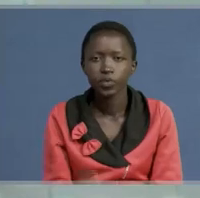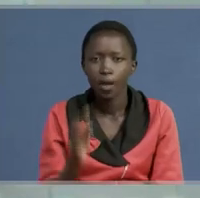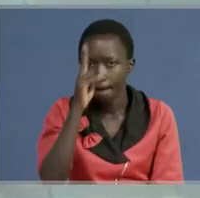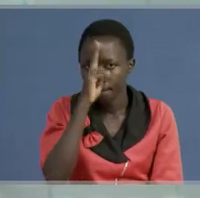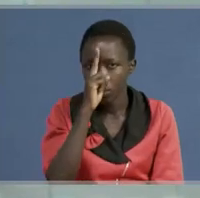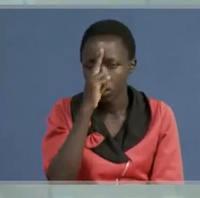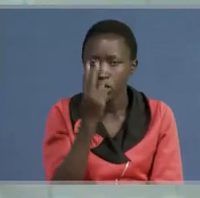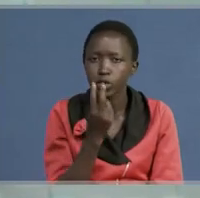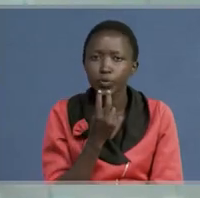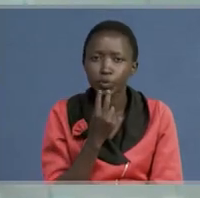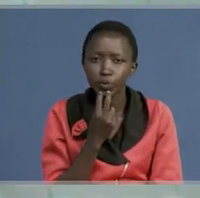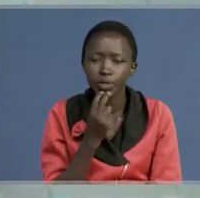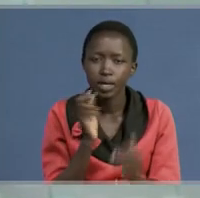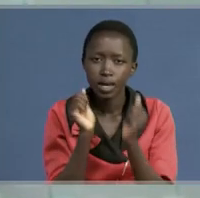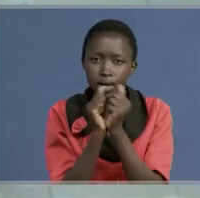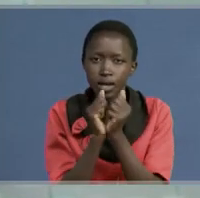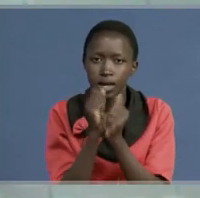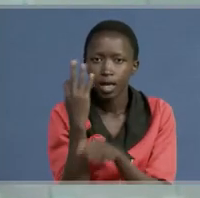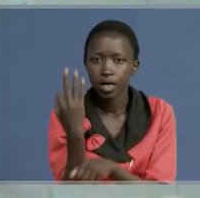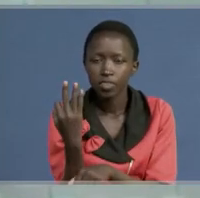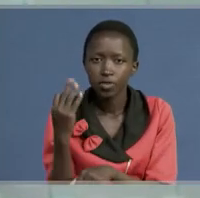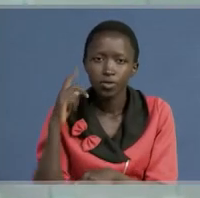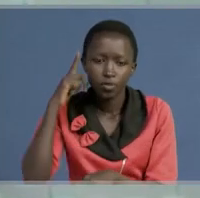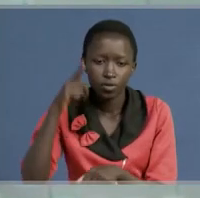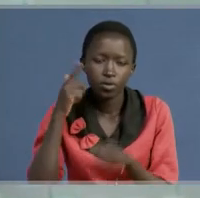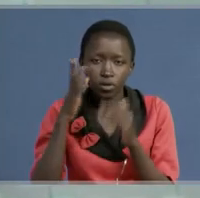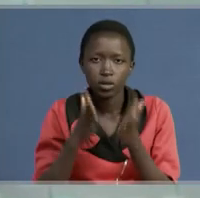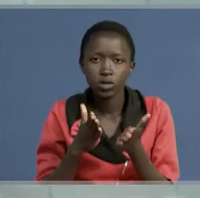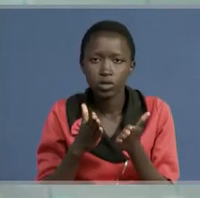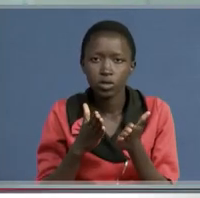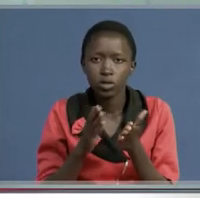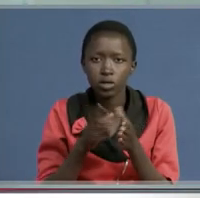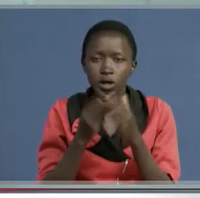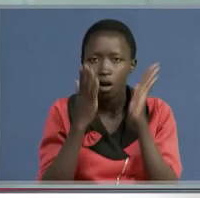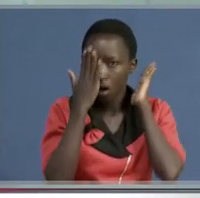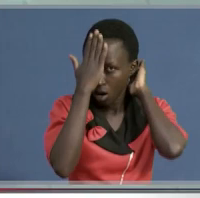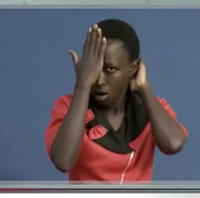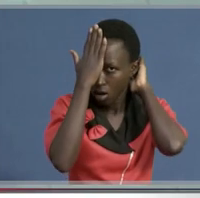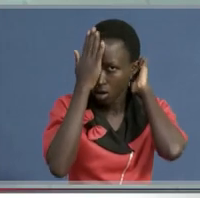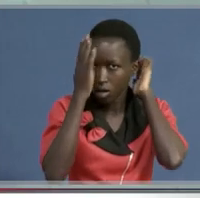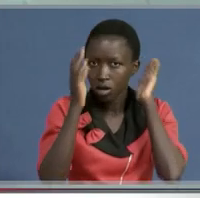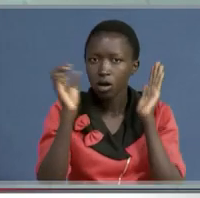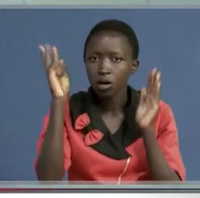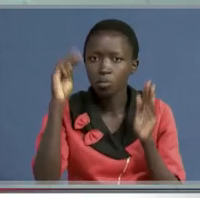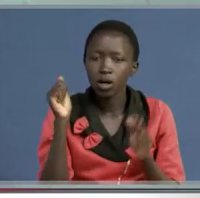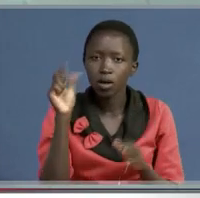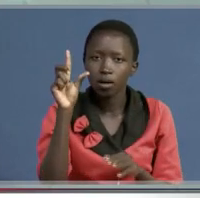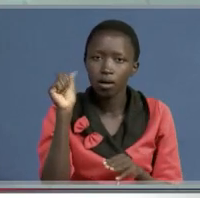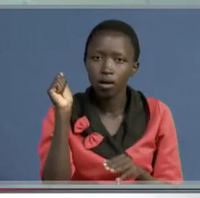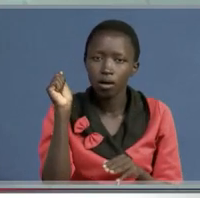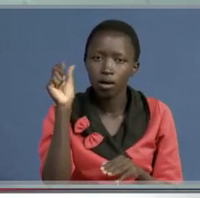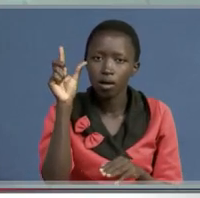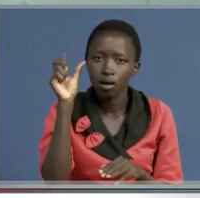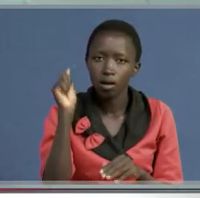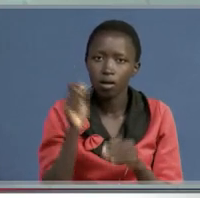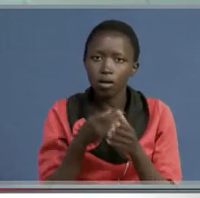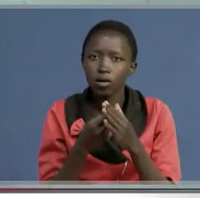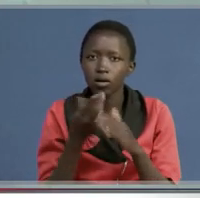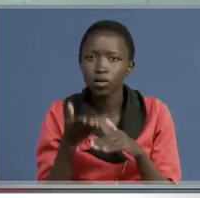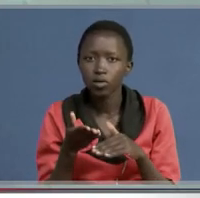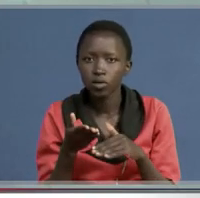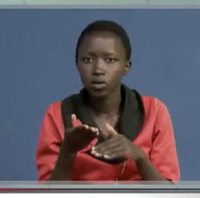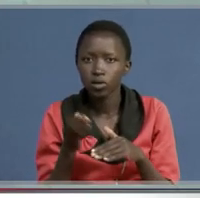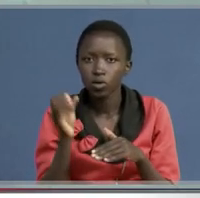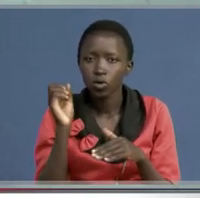Police on Tuesday arrested three journalists for defaming Kakamega Senator Cleophas Malala. David Ndolo,